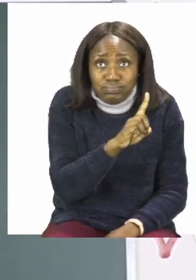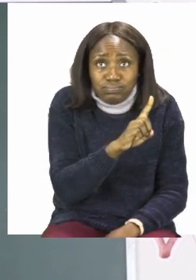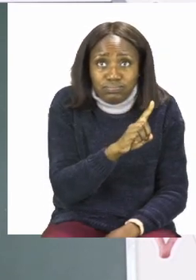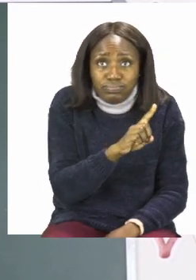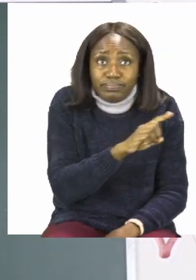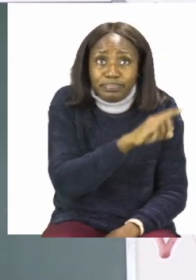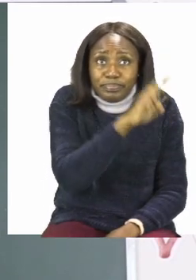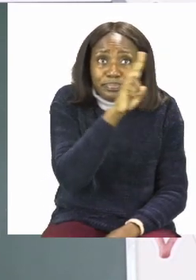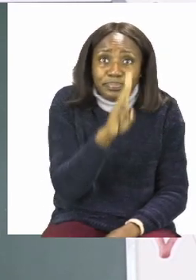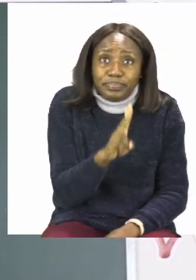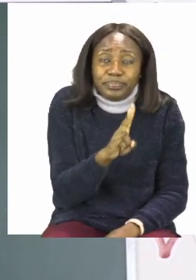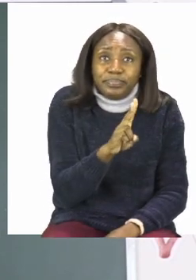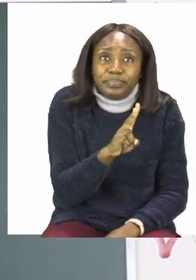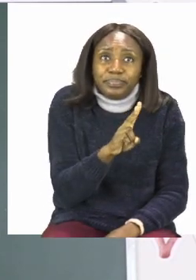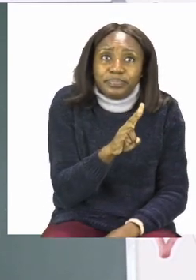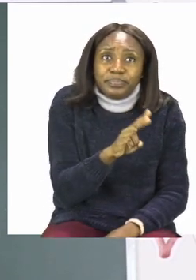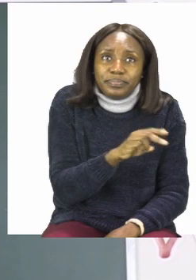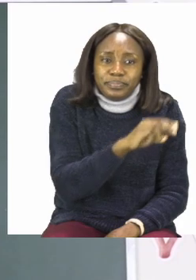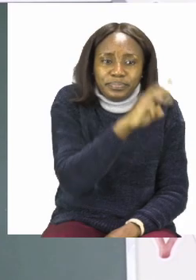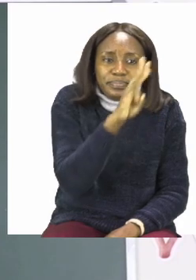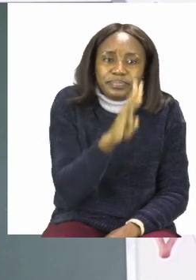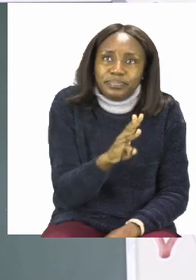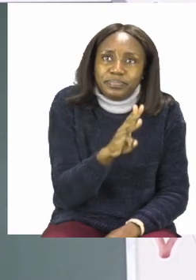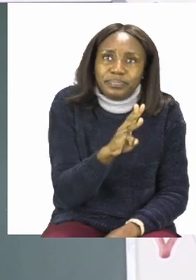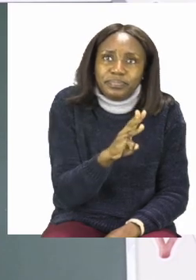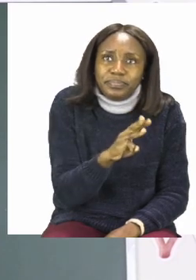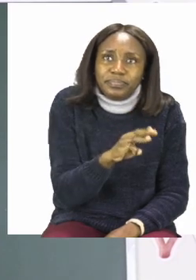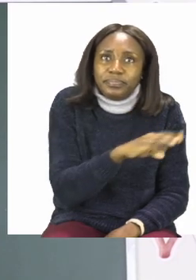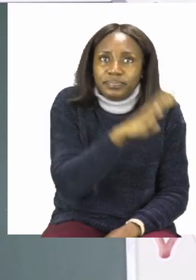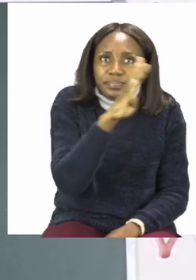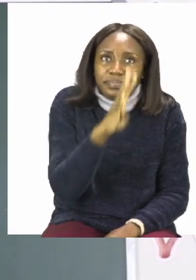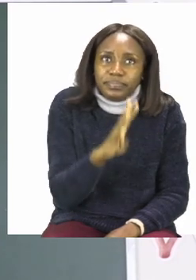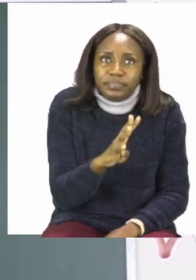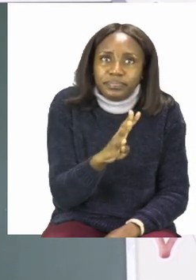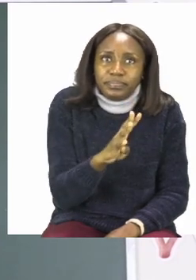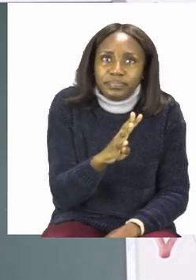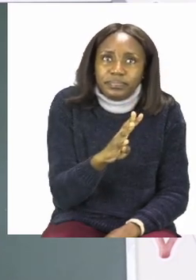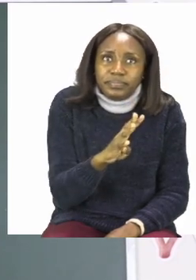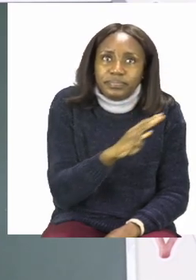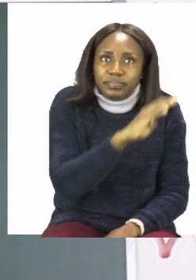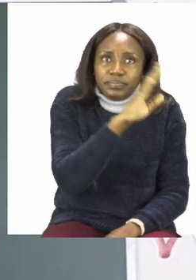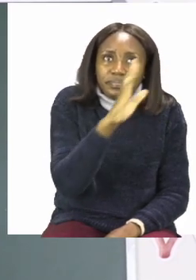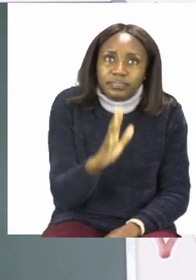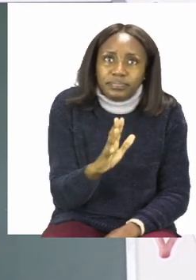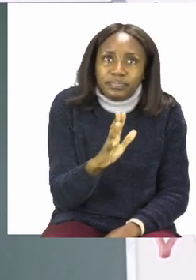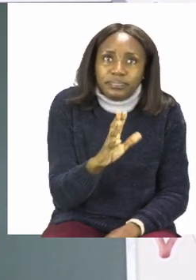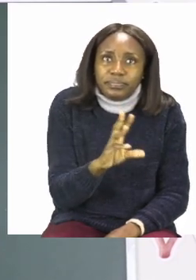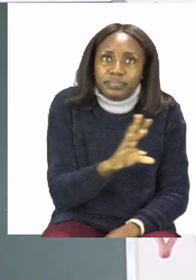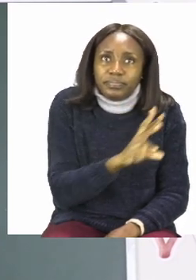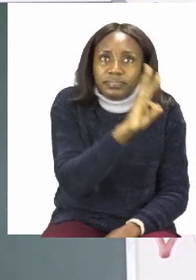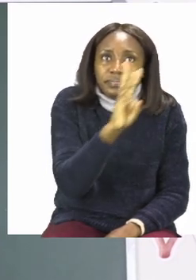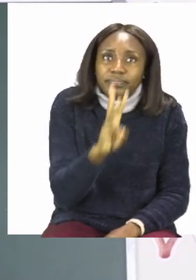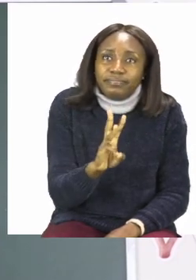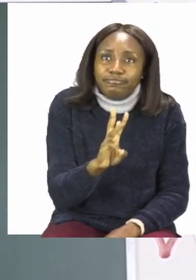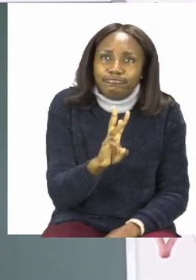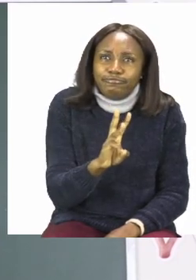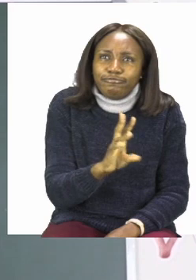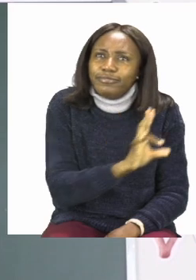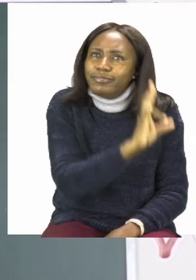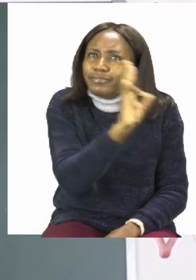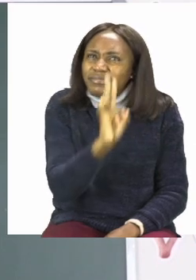1, 2, 3, 4, 5, 6,